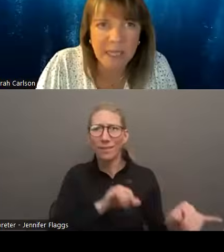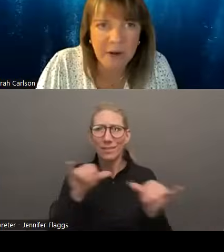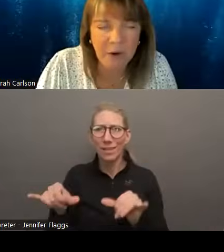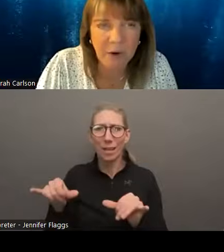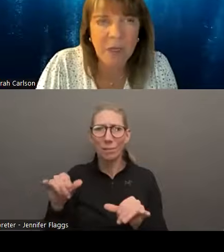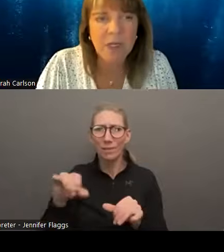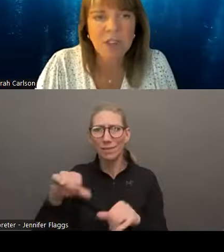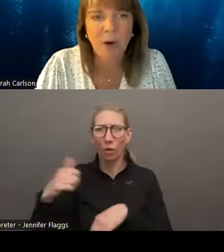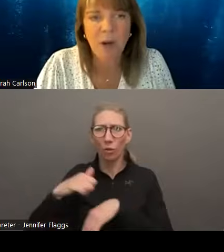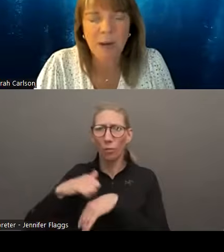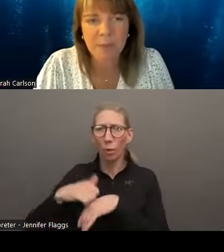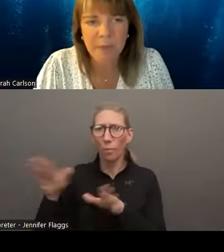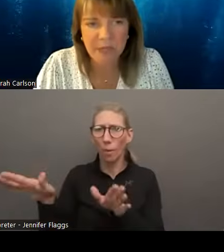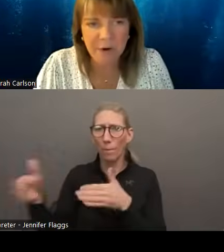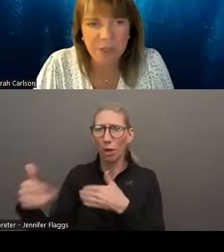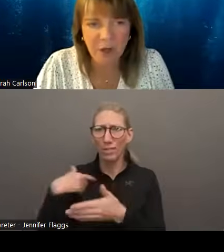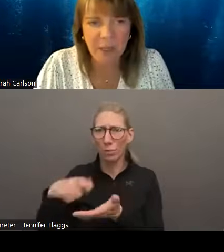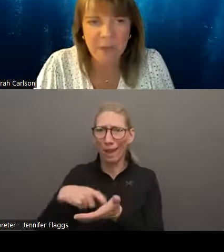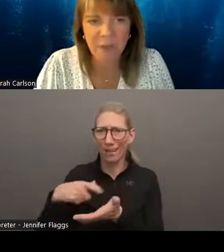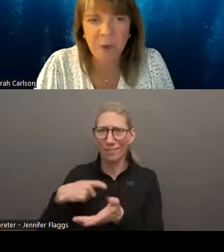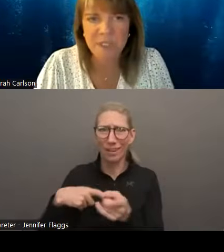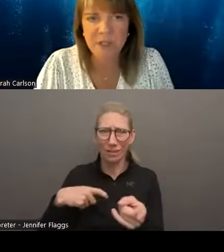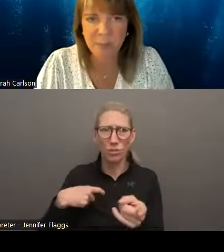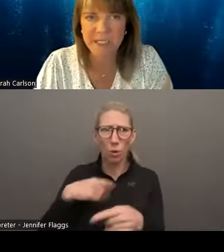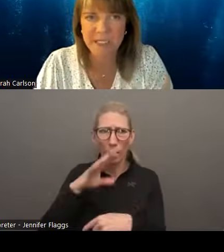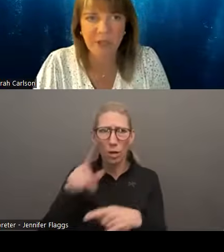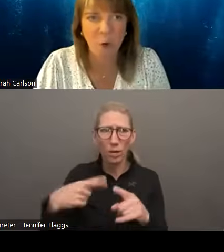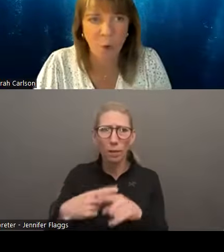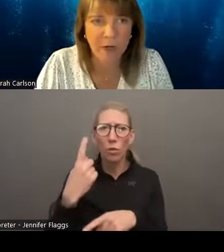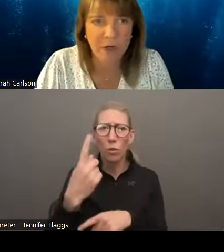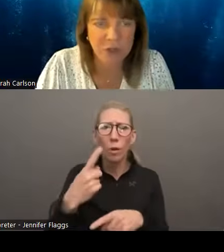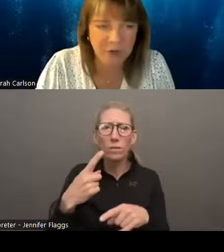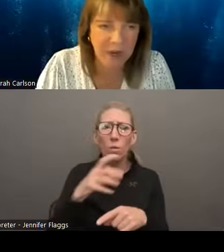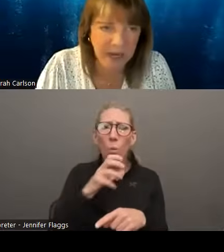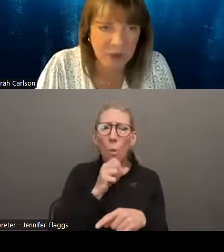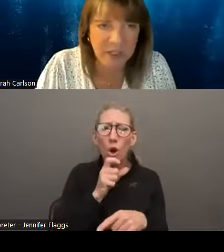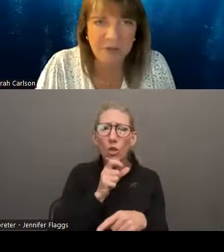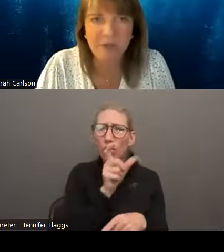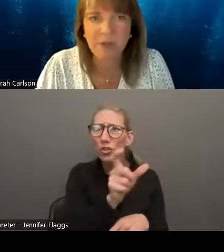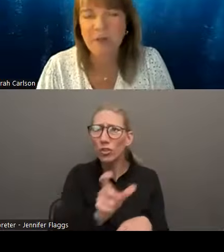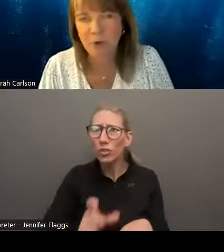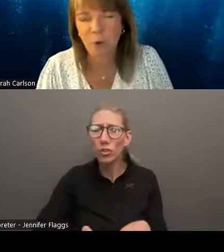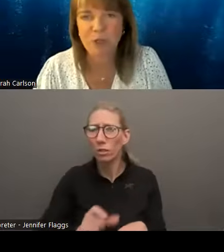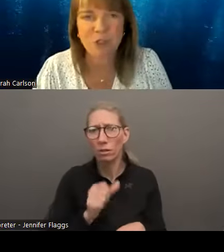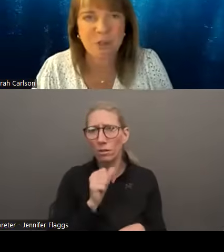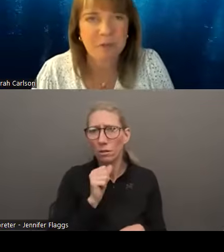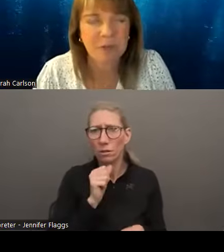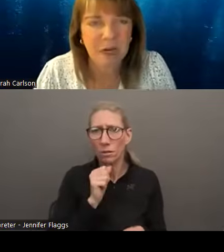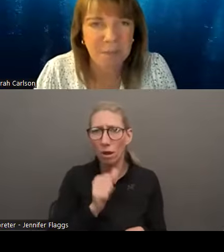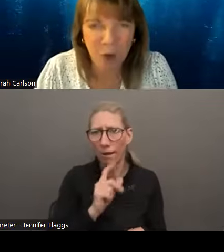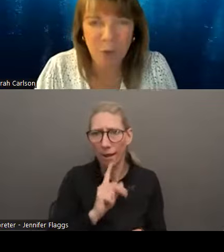up here. So I'm here talking about the ones that are picked out in orange. They're not actually of